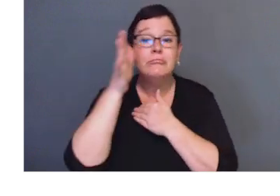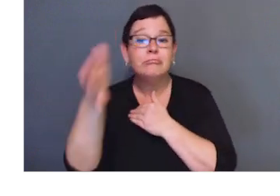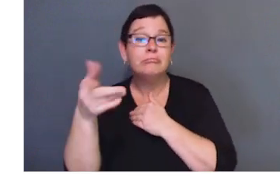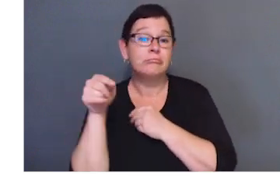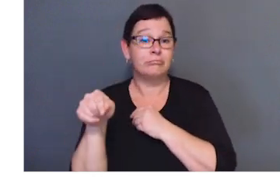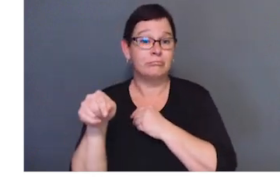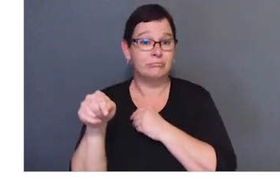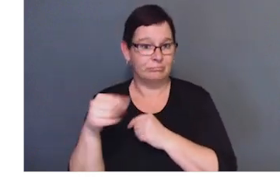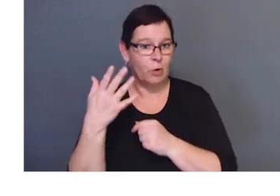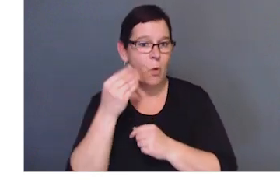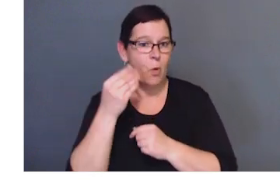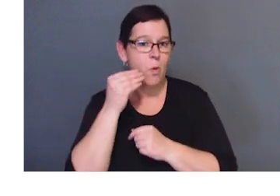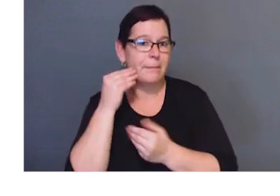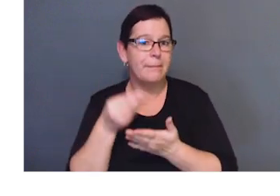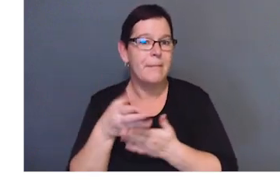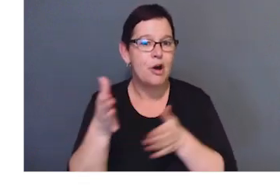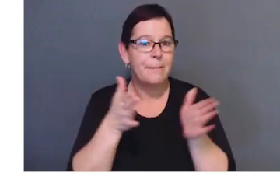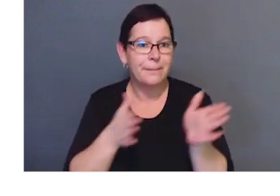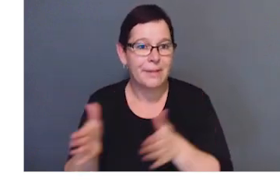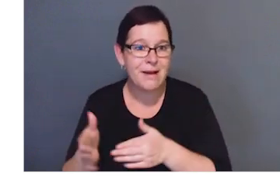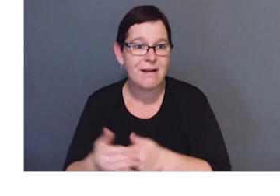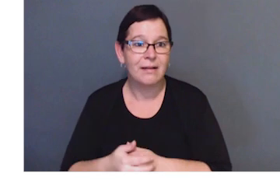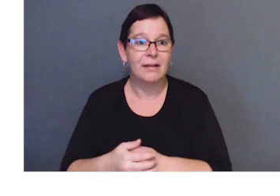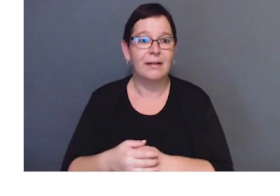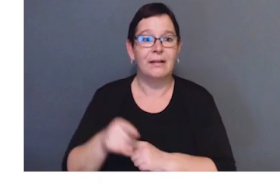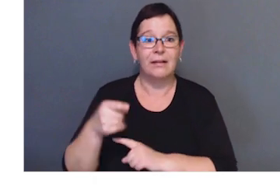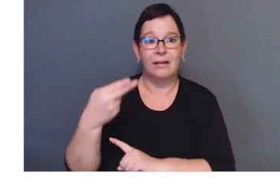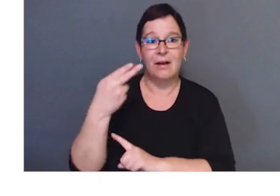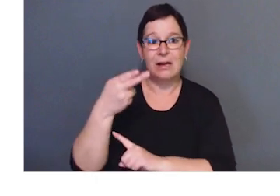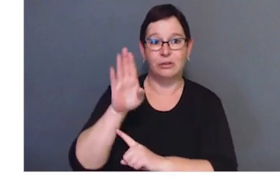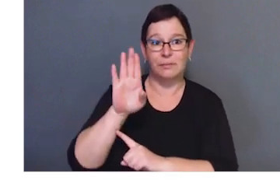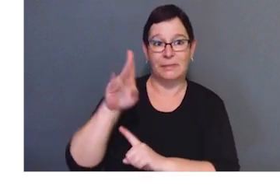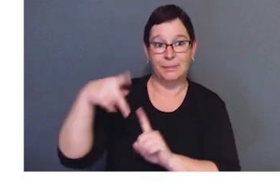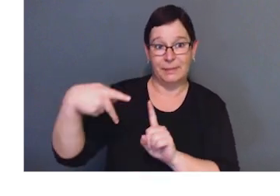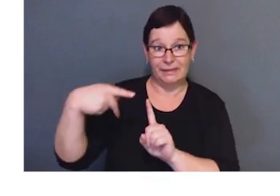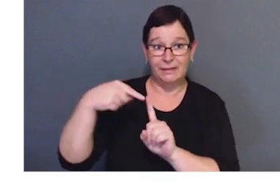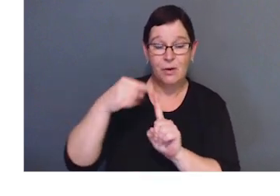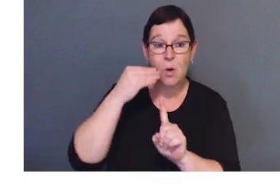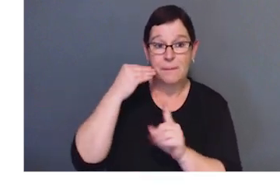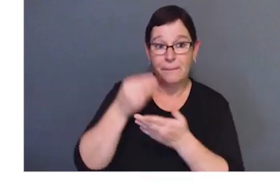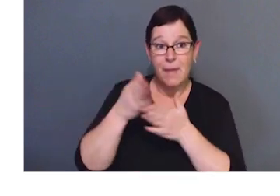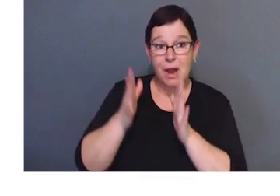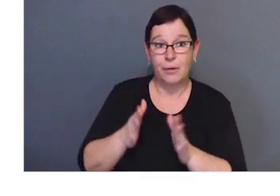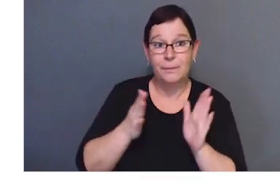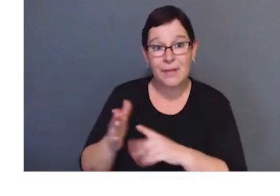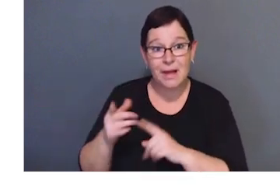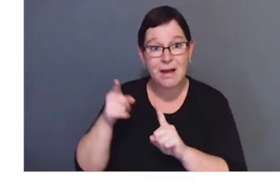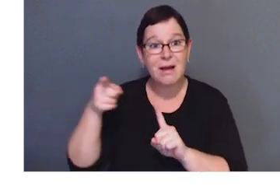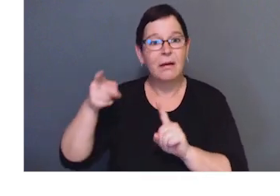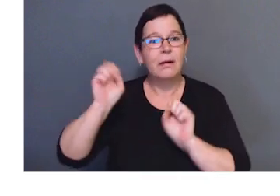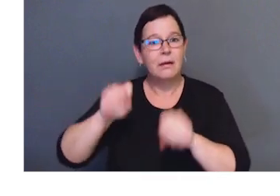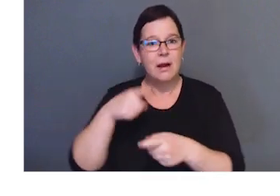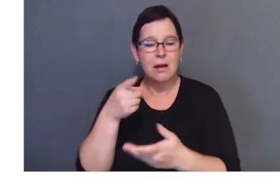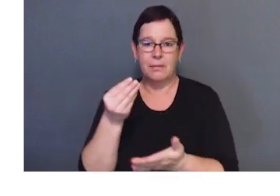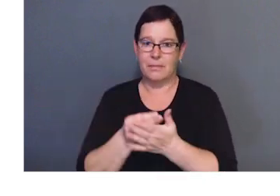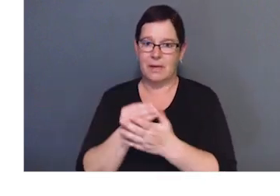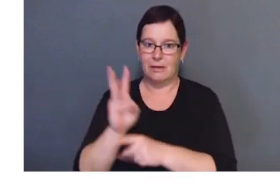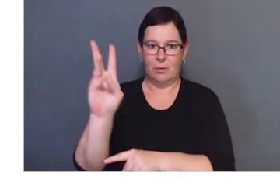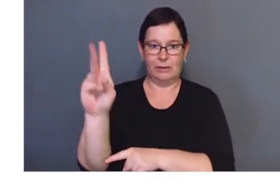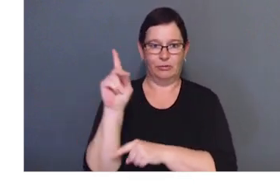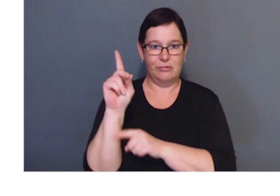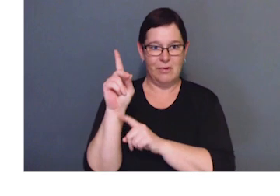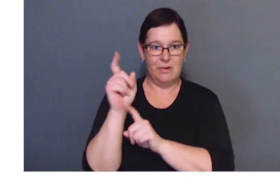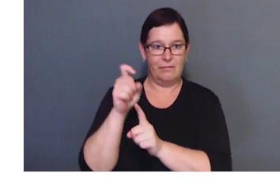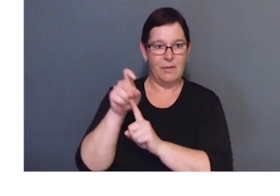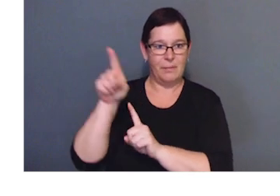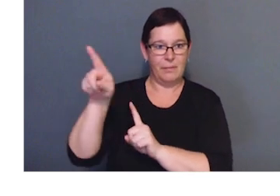you to withdraw from your registered retirement savings plan, known as your RRSPs, to buy or build a qualifying